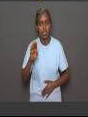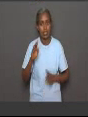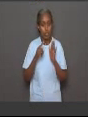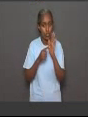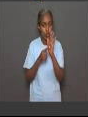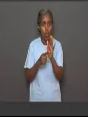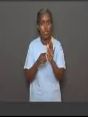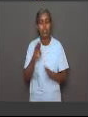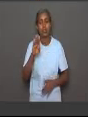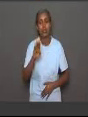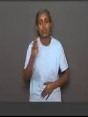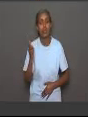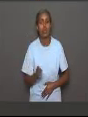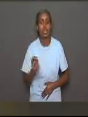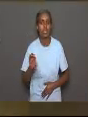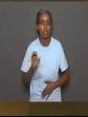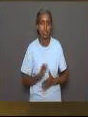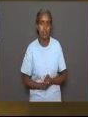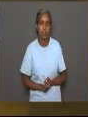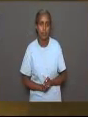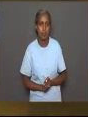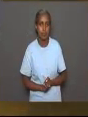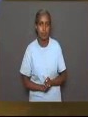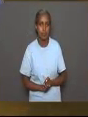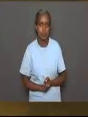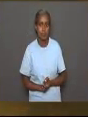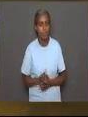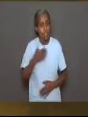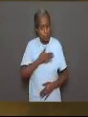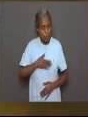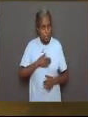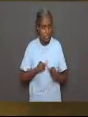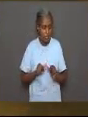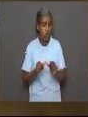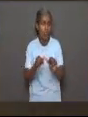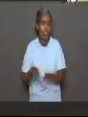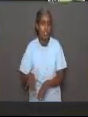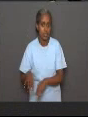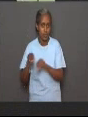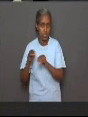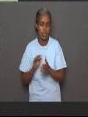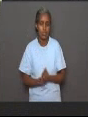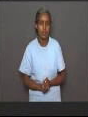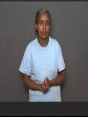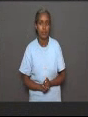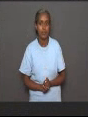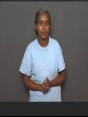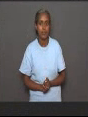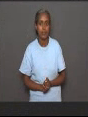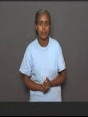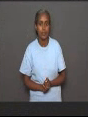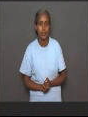as B over C. Please go ahead, students.